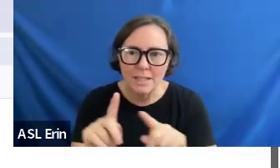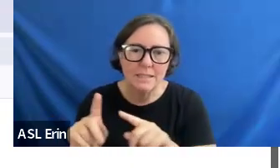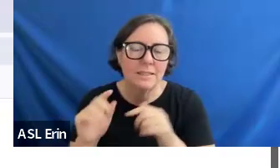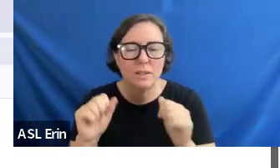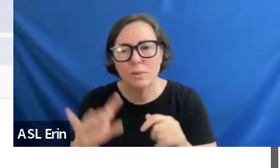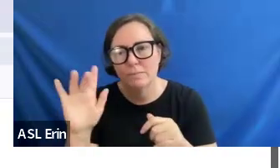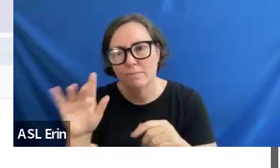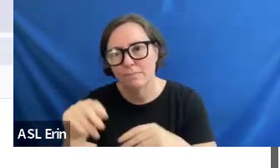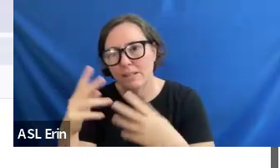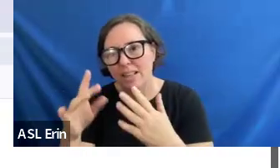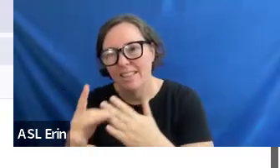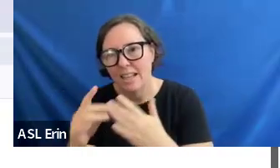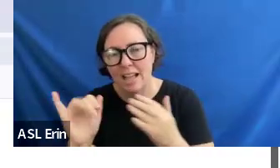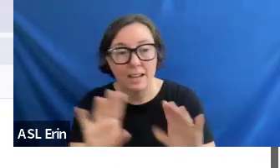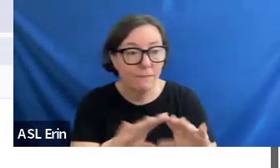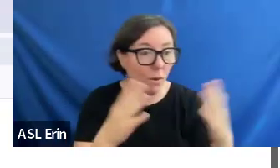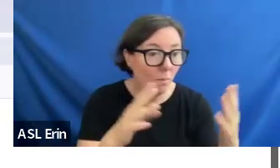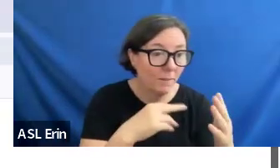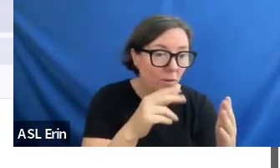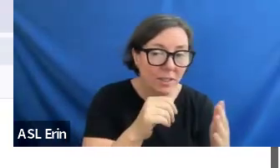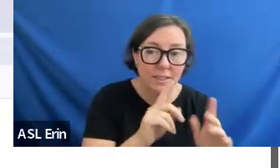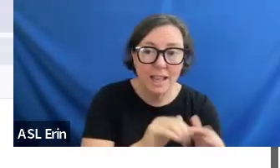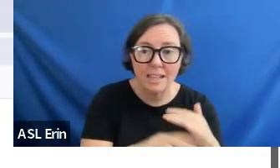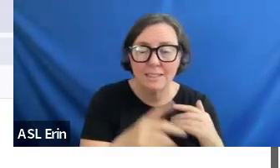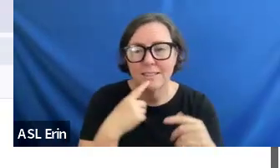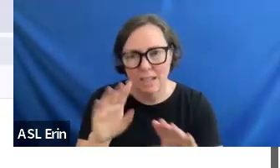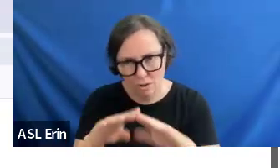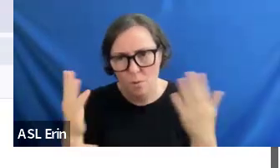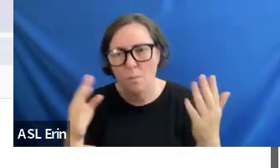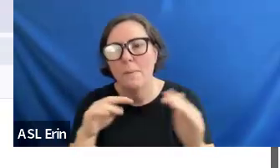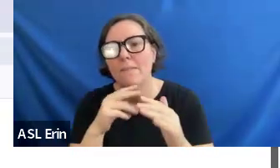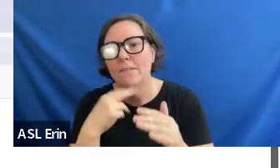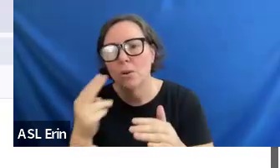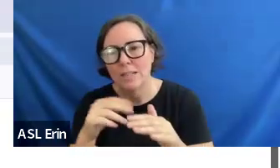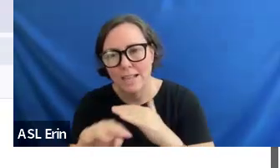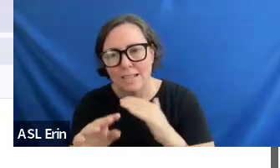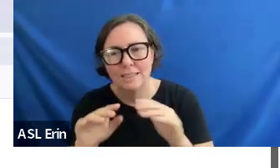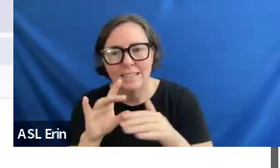anytime if voice access is open by saying Open Voice Access Guide.